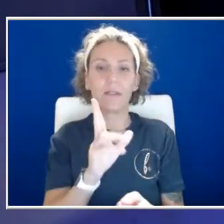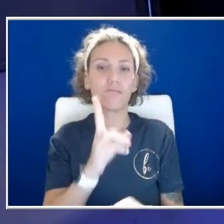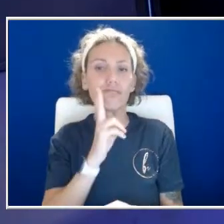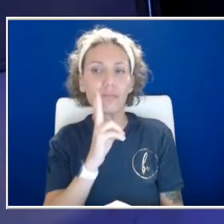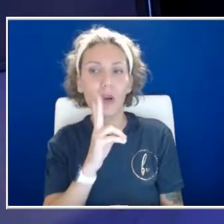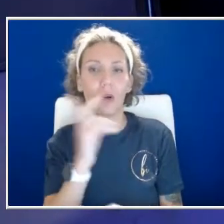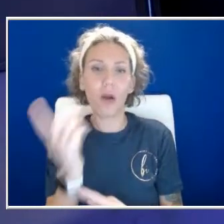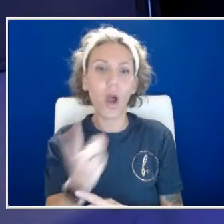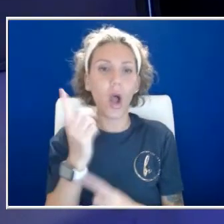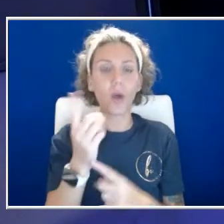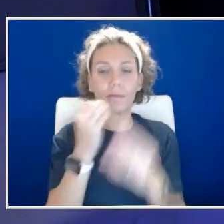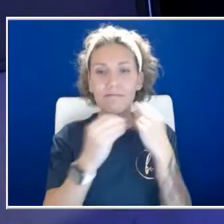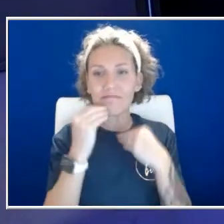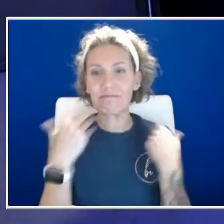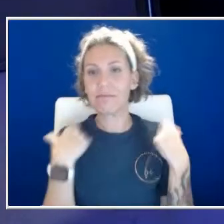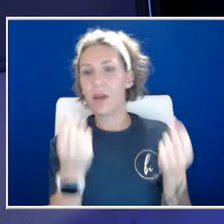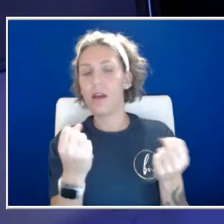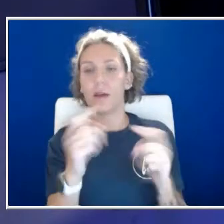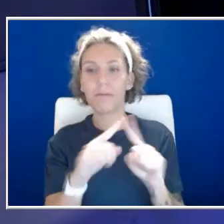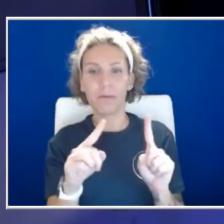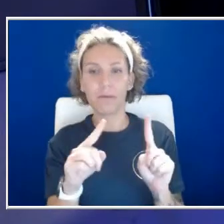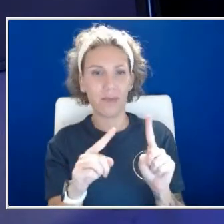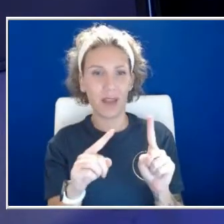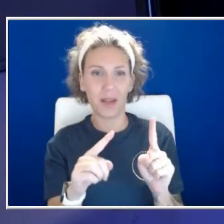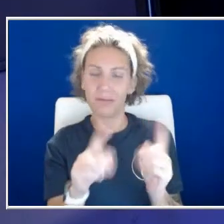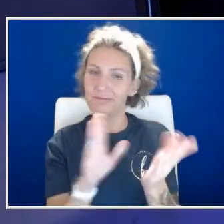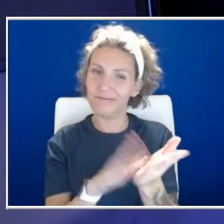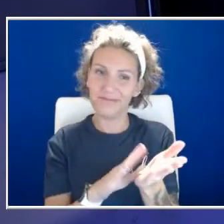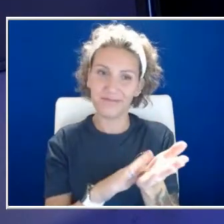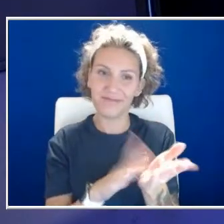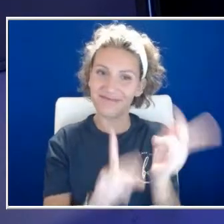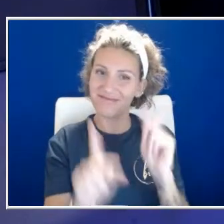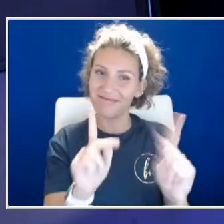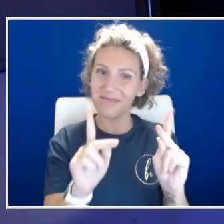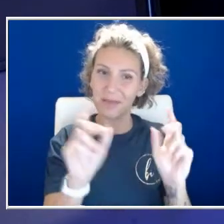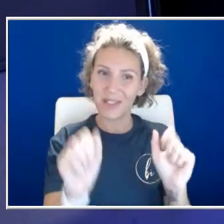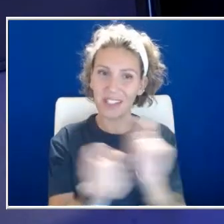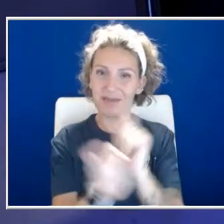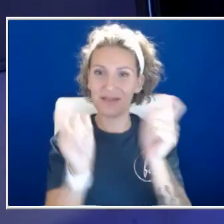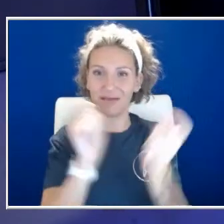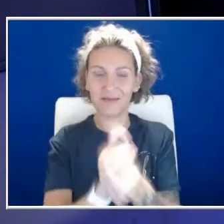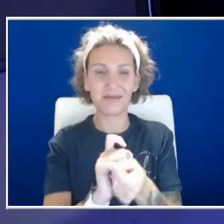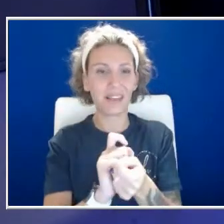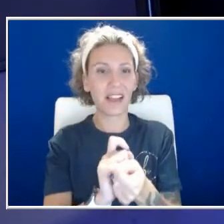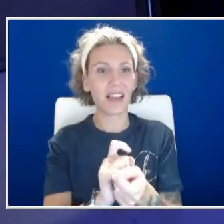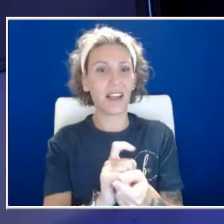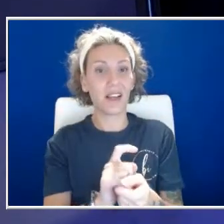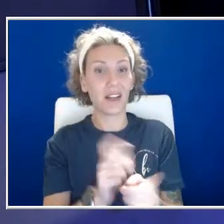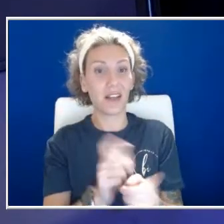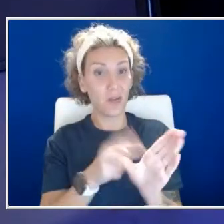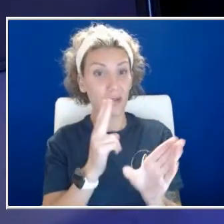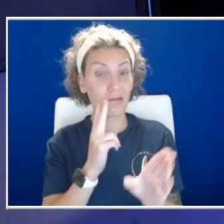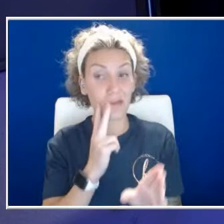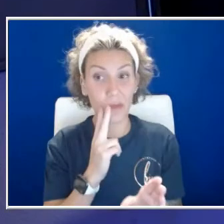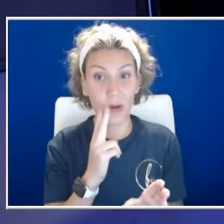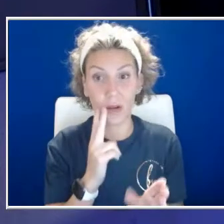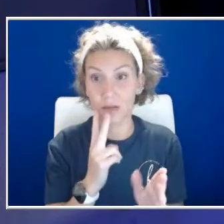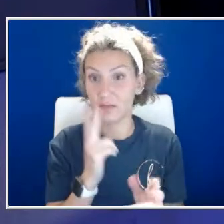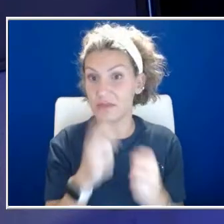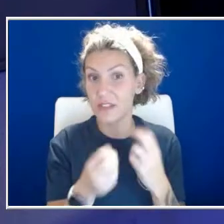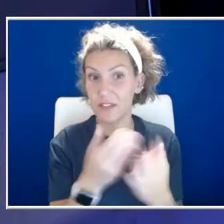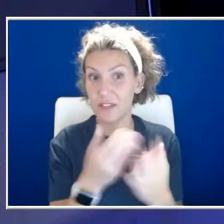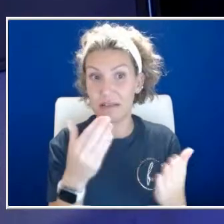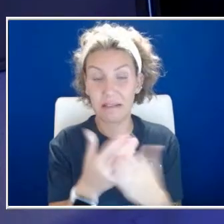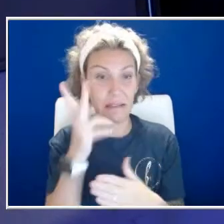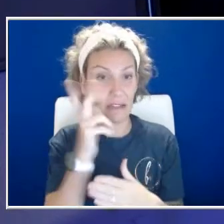But I just, it's like hats off to people who are able to make that I switch. agree. Quitting smoking, one of the toughest things Yes. you'll ever hear about people